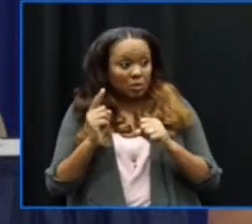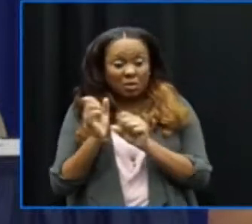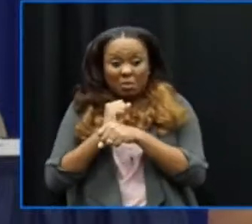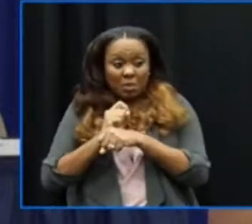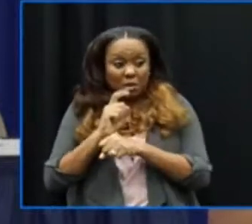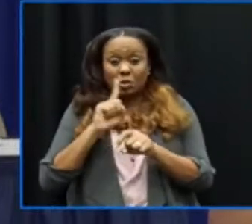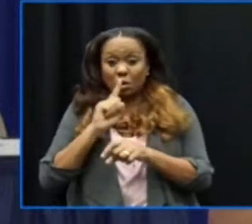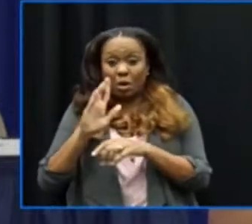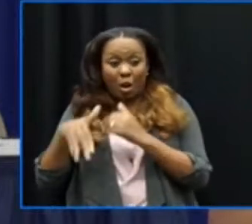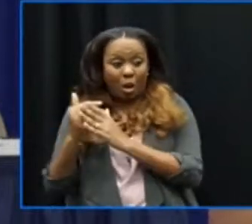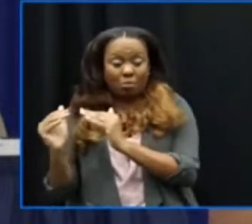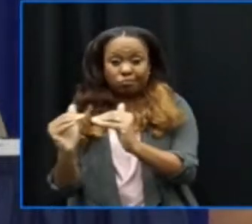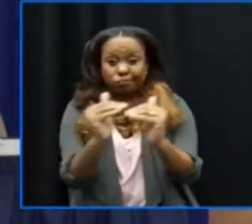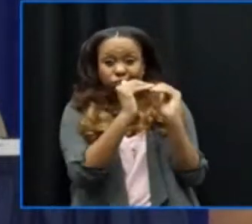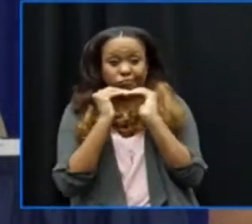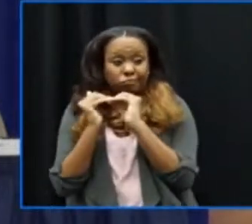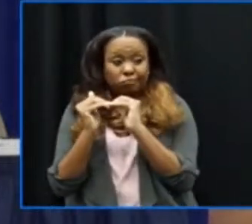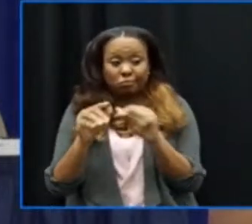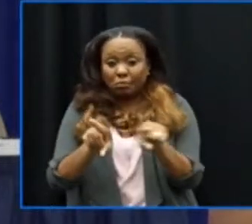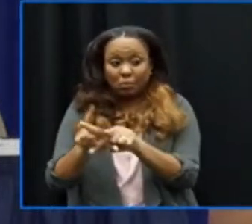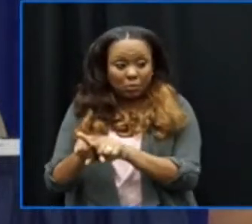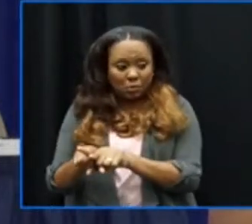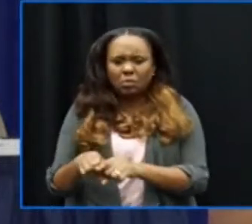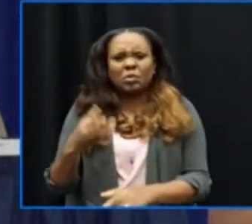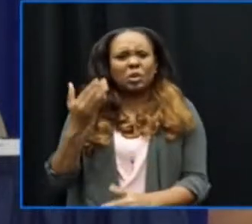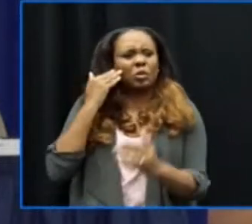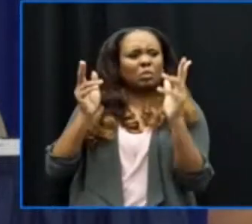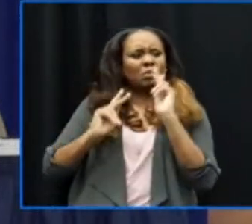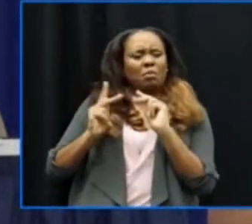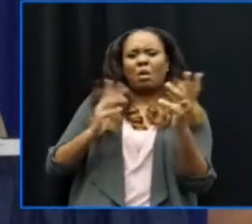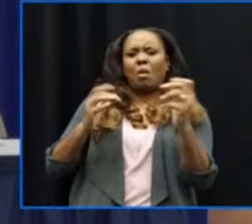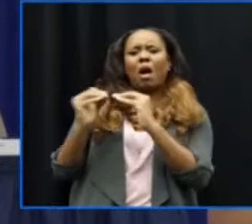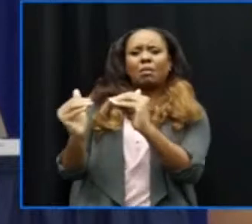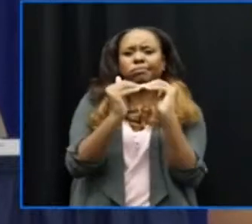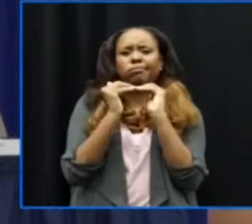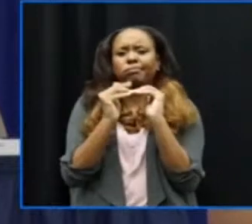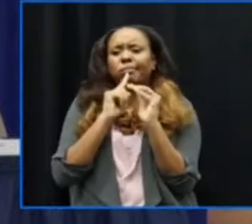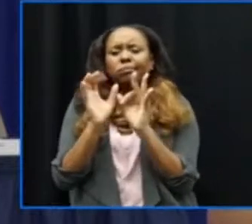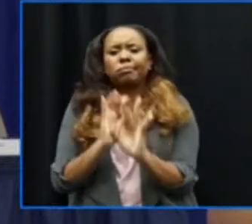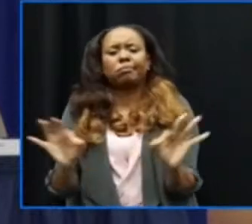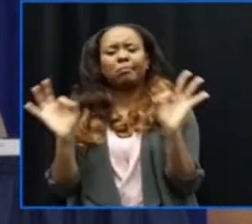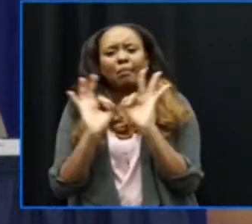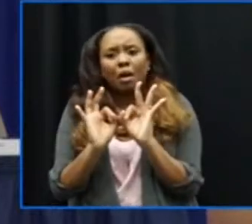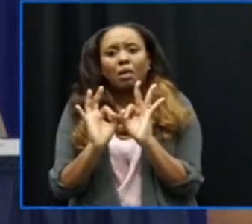equity that everyone has spoken about that is so necessary now